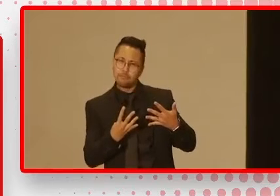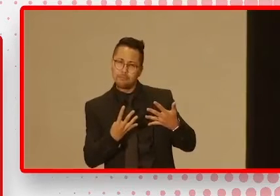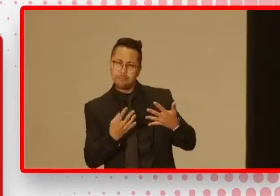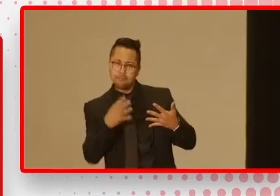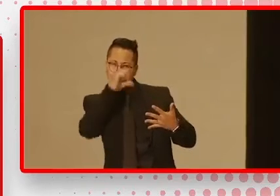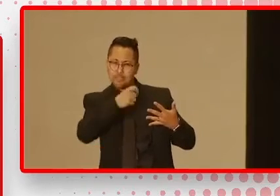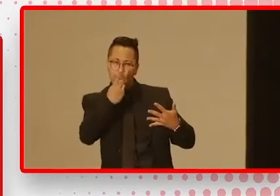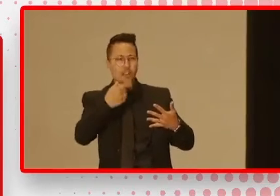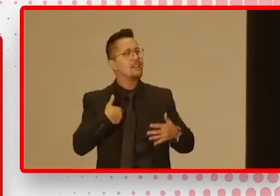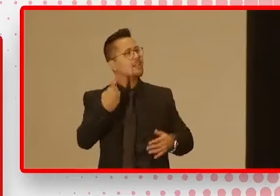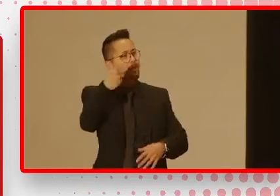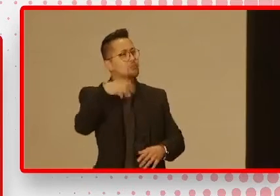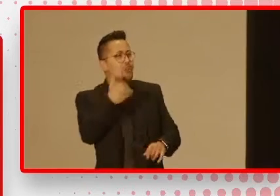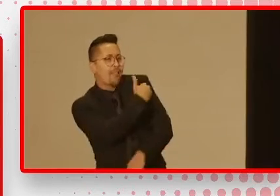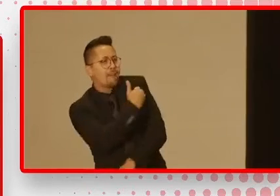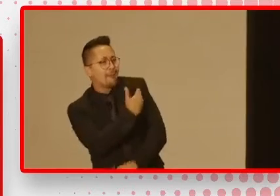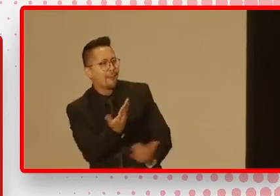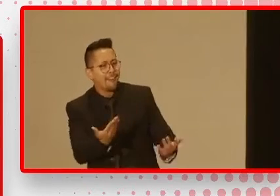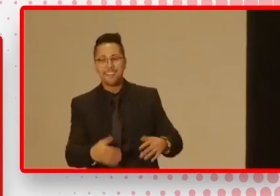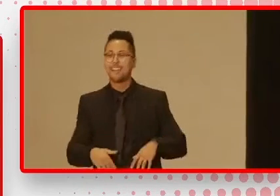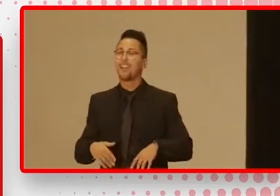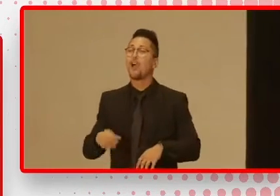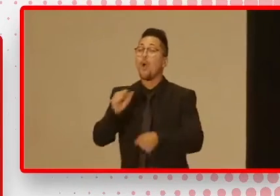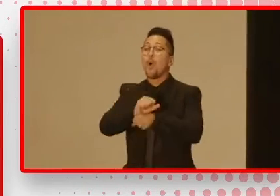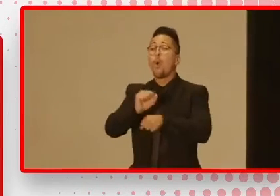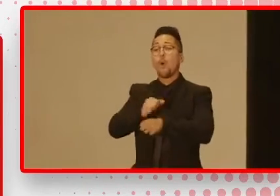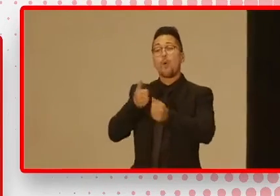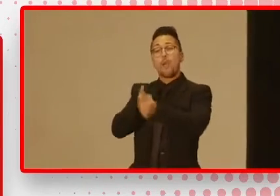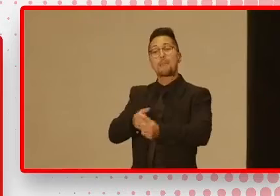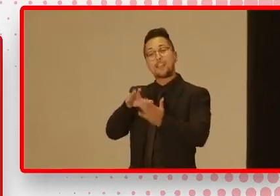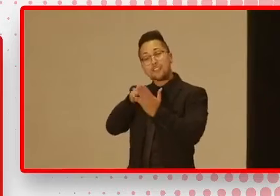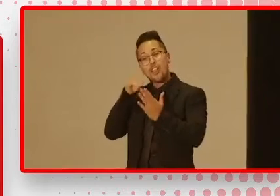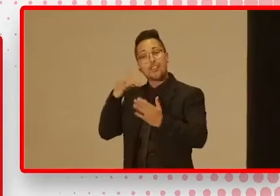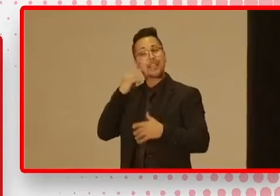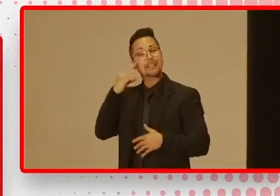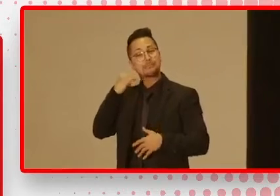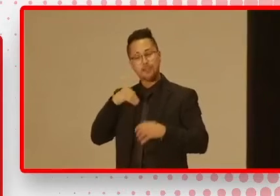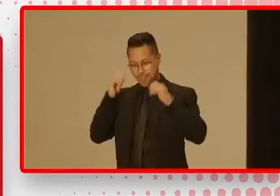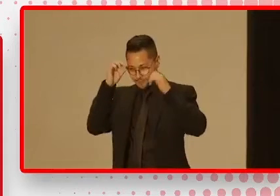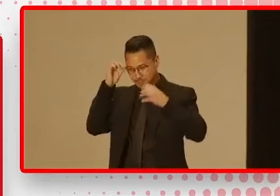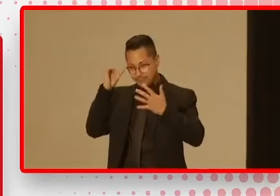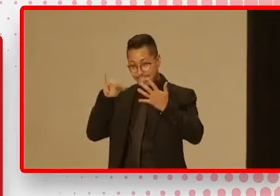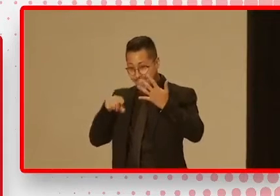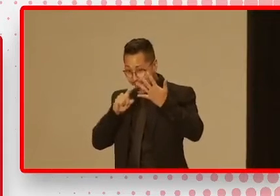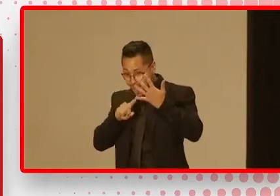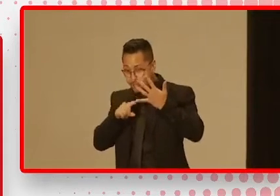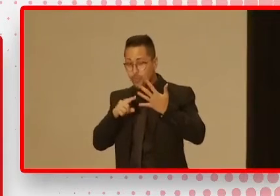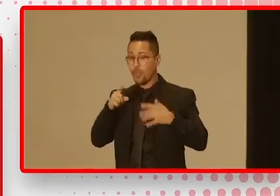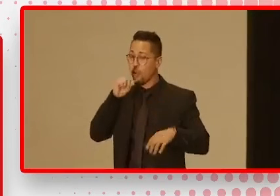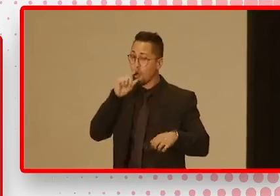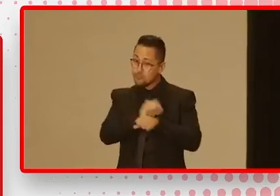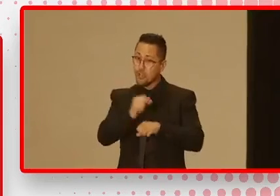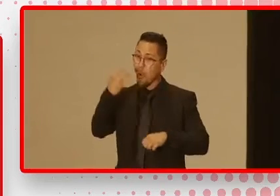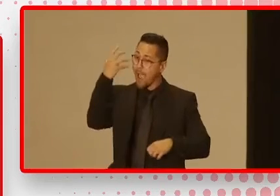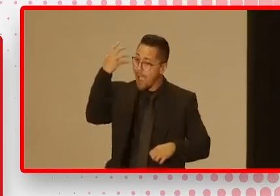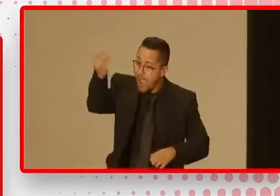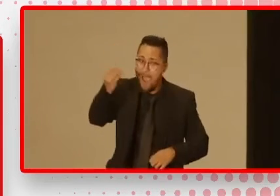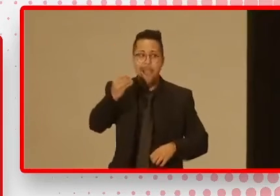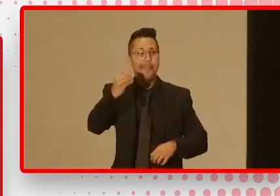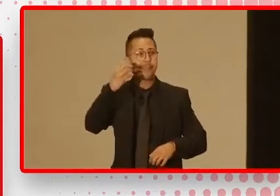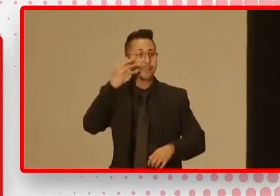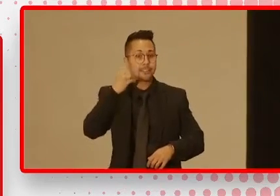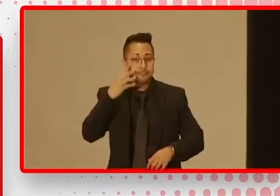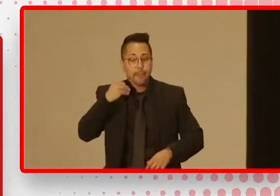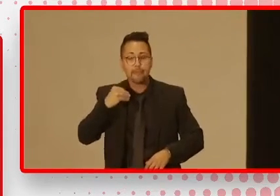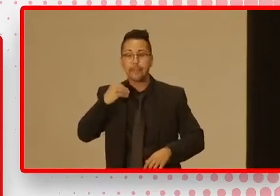should just yelled at me. Work-based learning experiences. This is where they're gonna go out and actually experience the world of work.